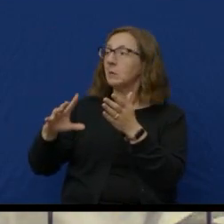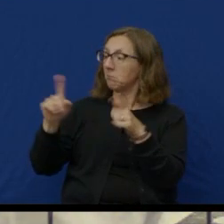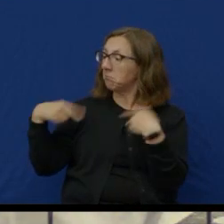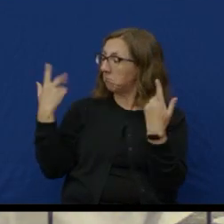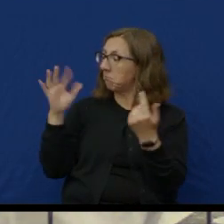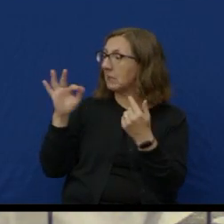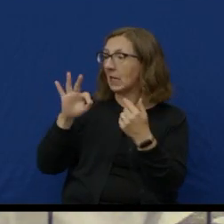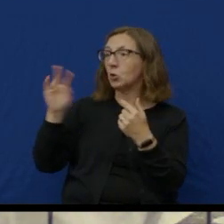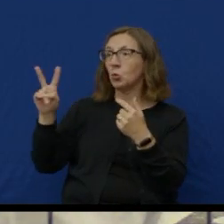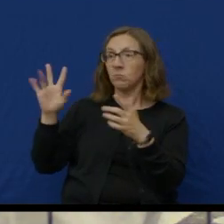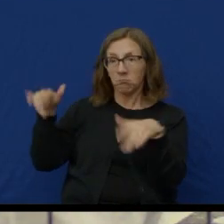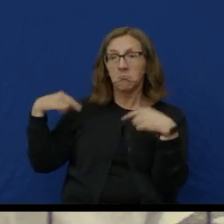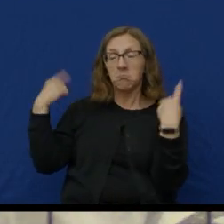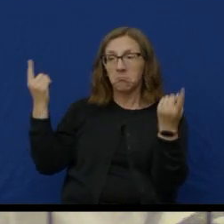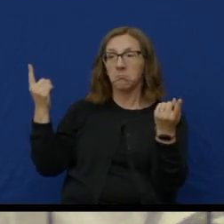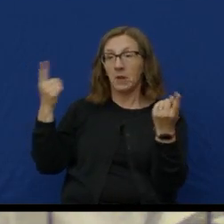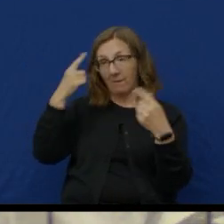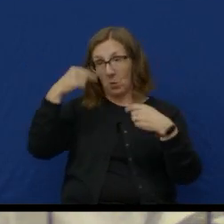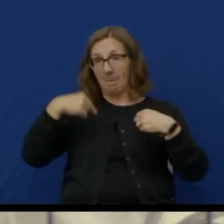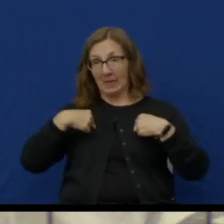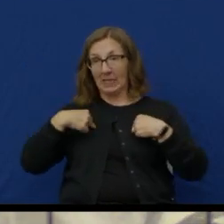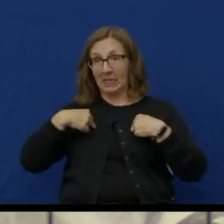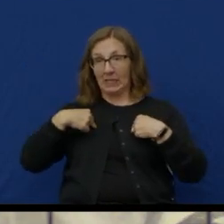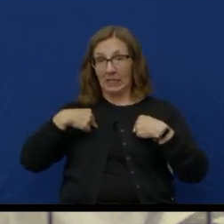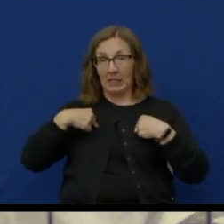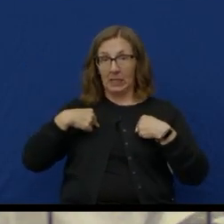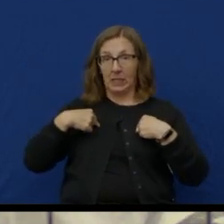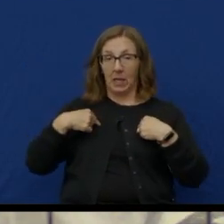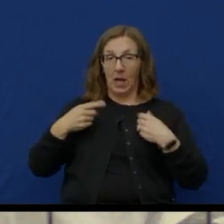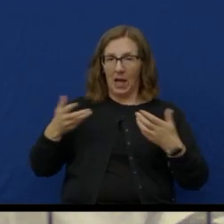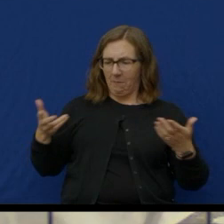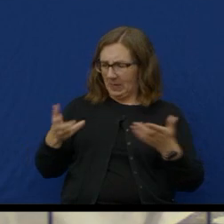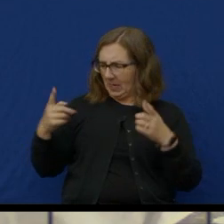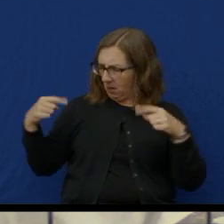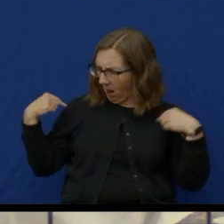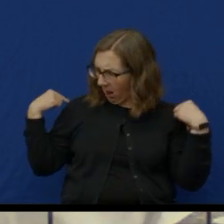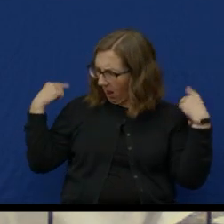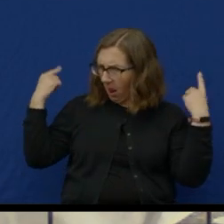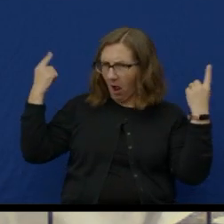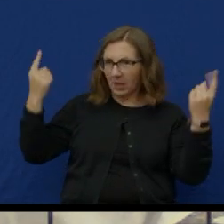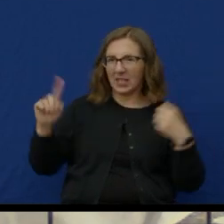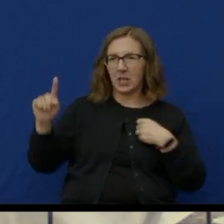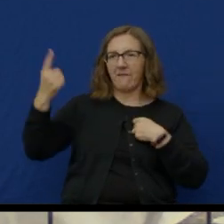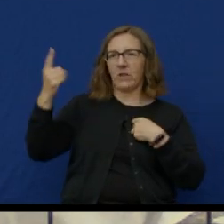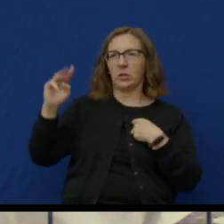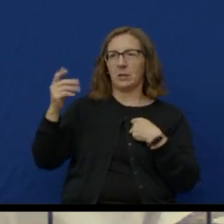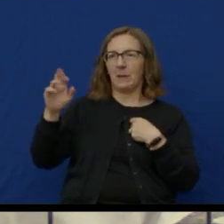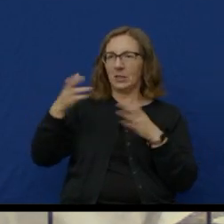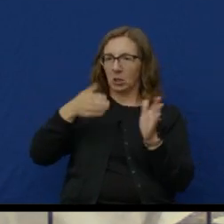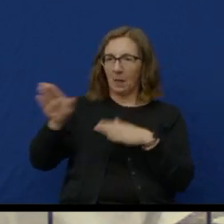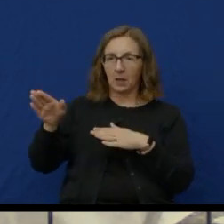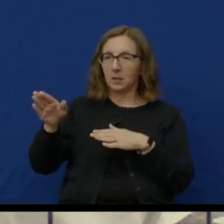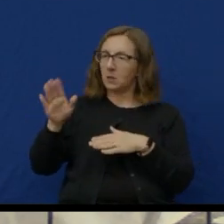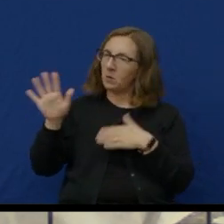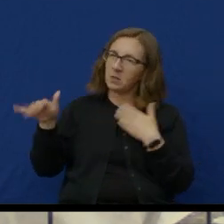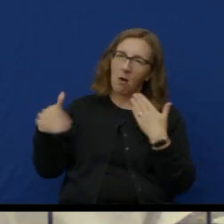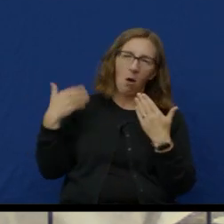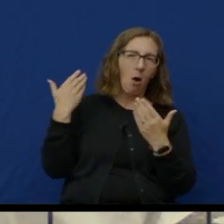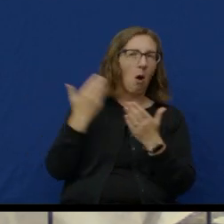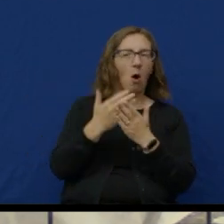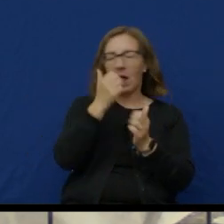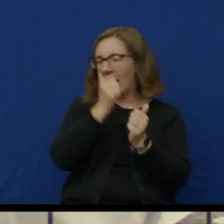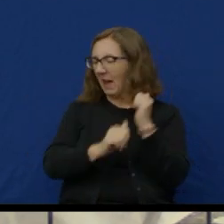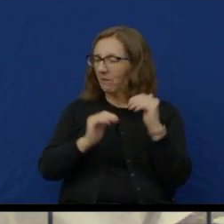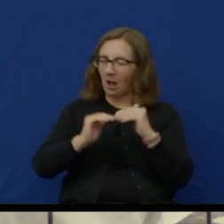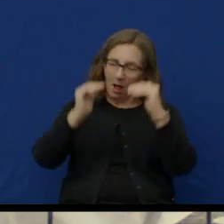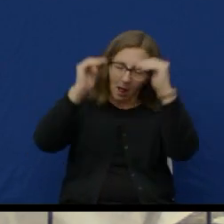And the cool thing for me being around since the very first master plan is it was all encompassing. Every level of student and equity of access